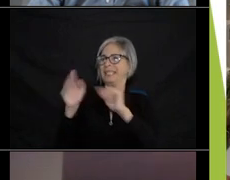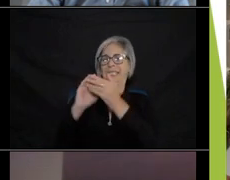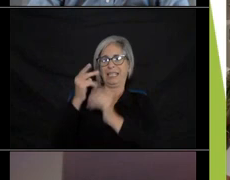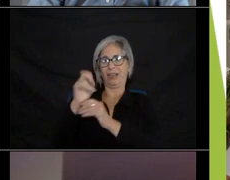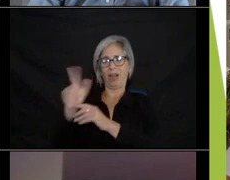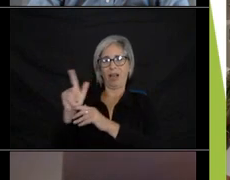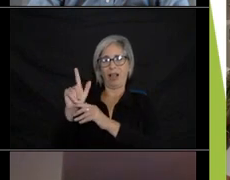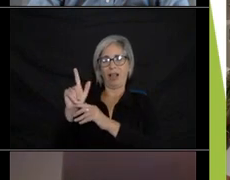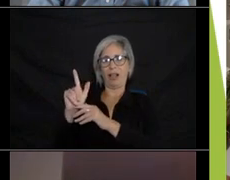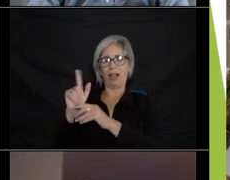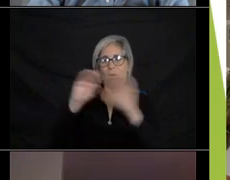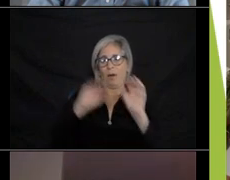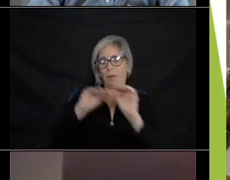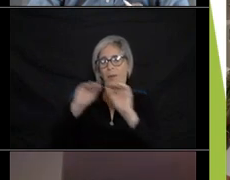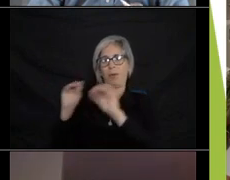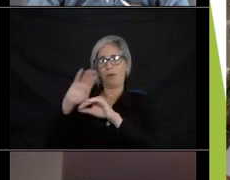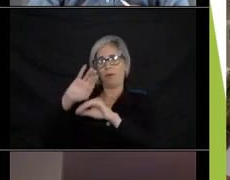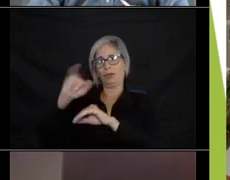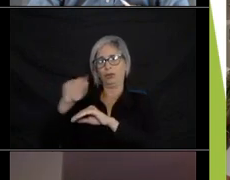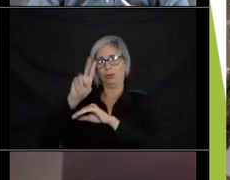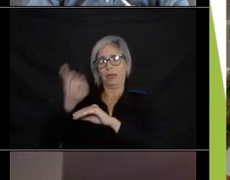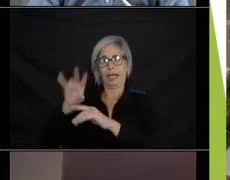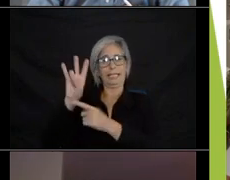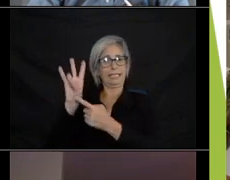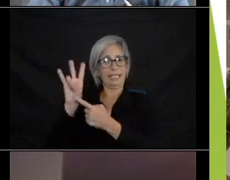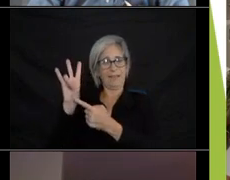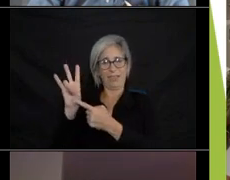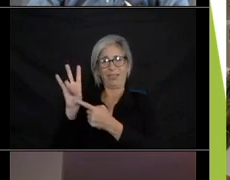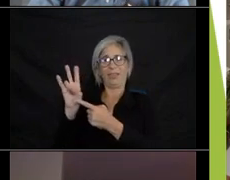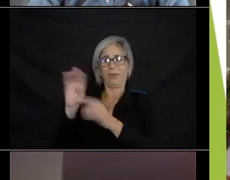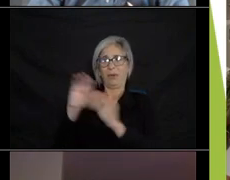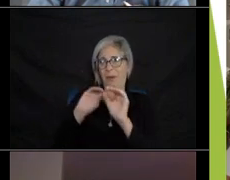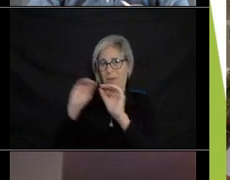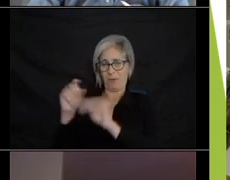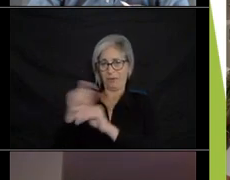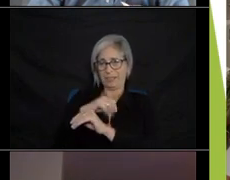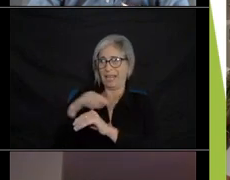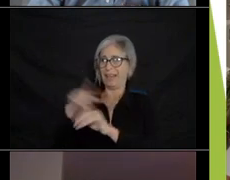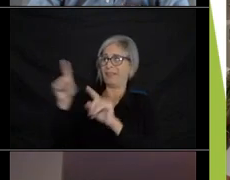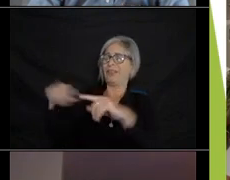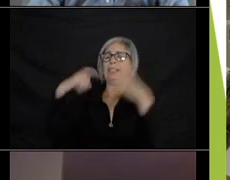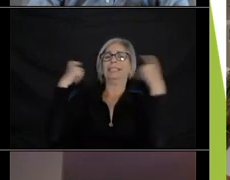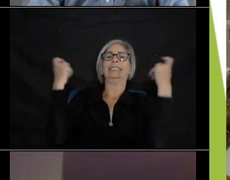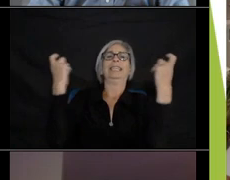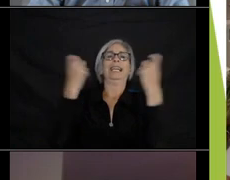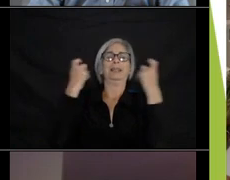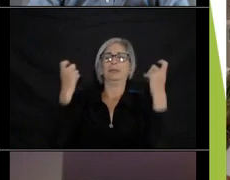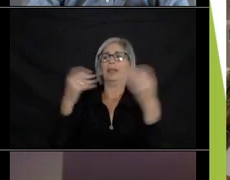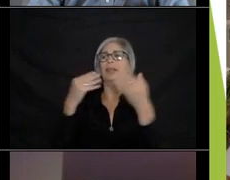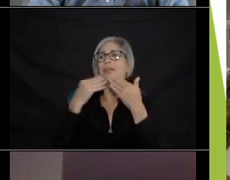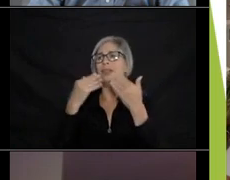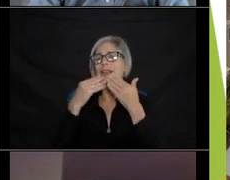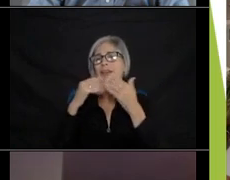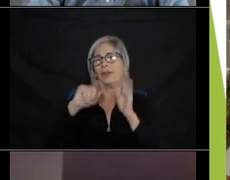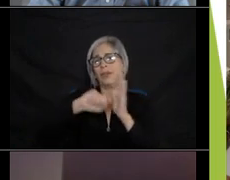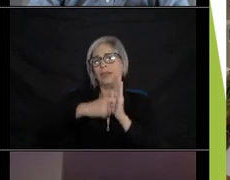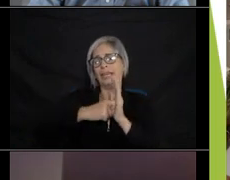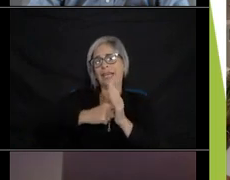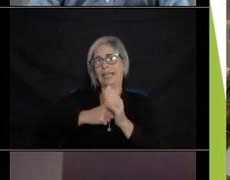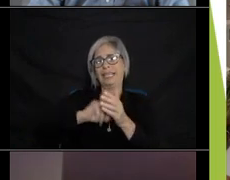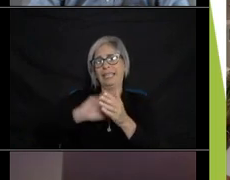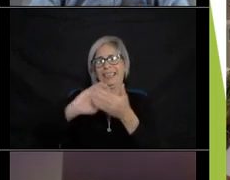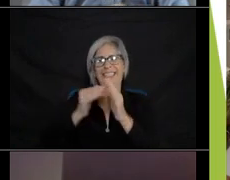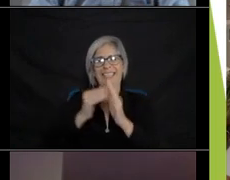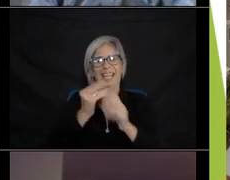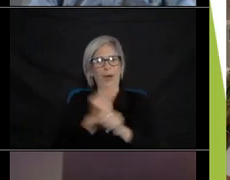did a move in on July 7th. You can see the grand celebration. Thank you for the key to the city. I promise I'll use